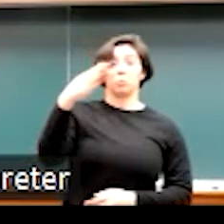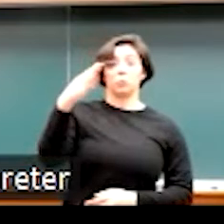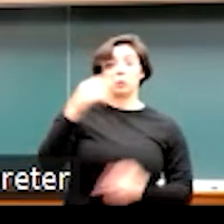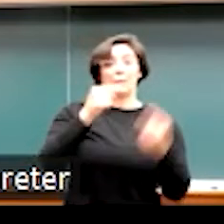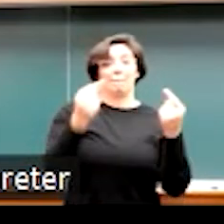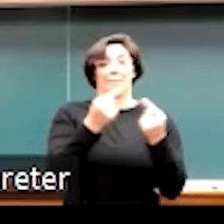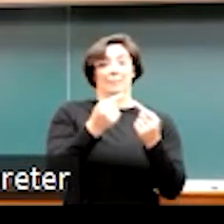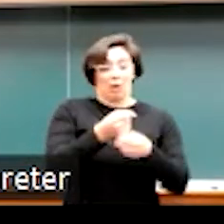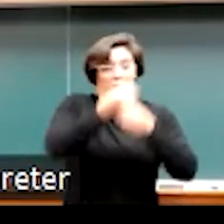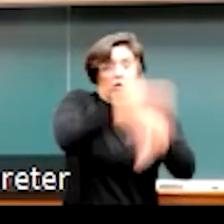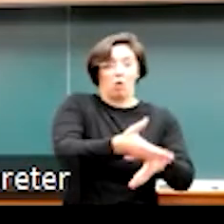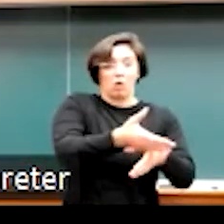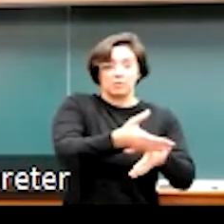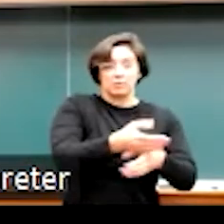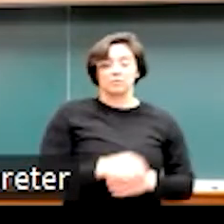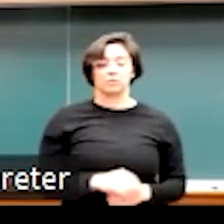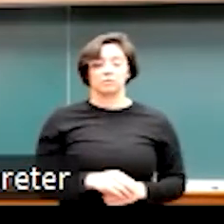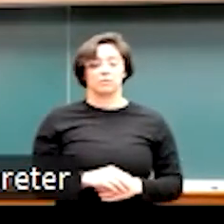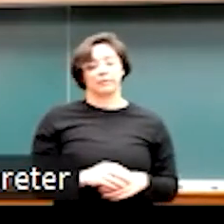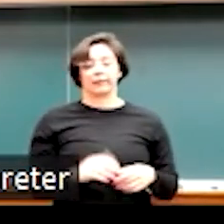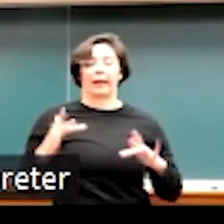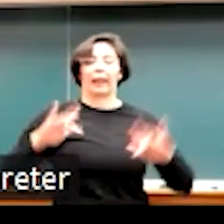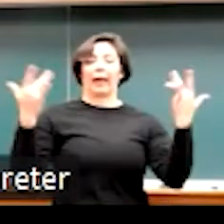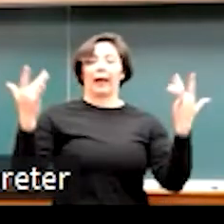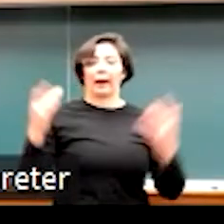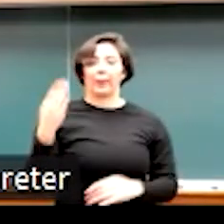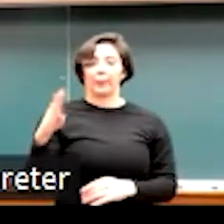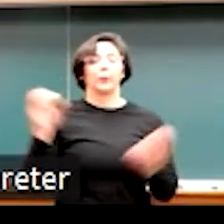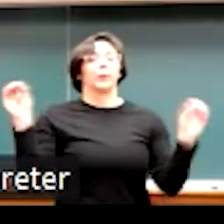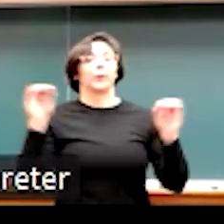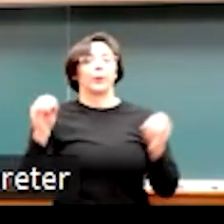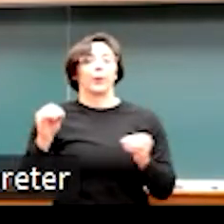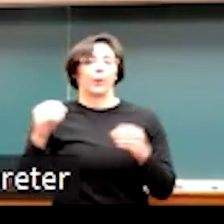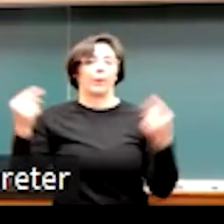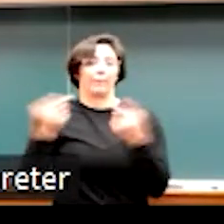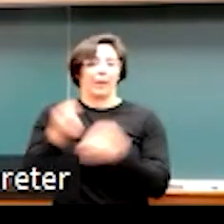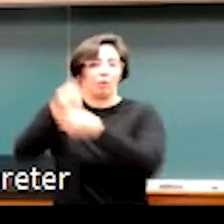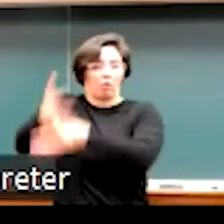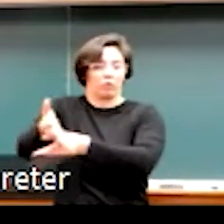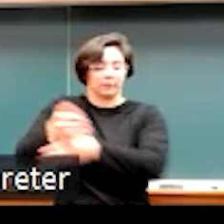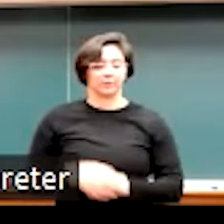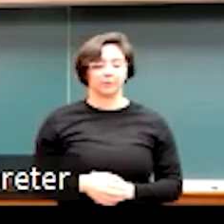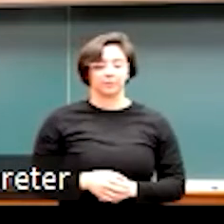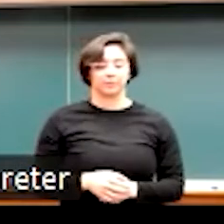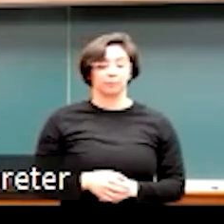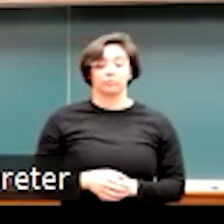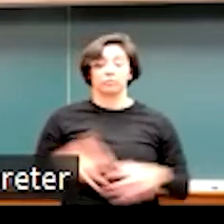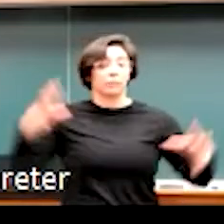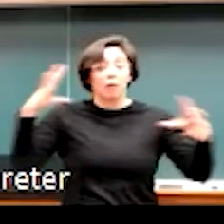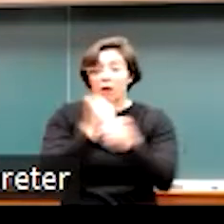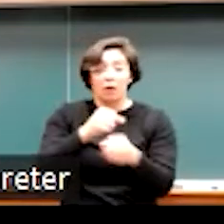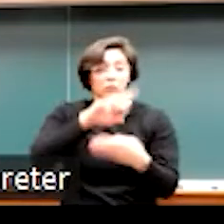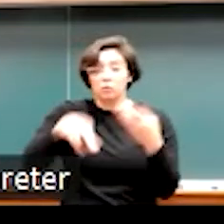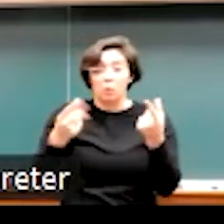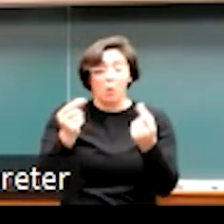induction condition, and in, I guess, lighter blue, the no pain condition. And in short, what we found was that people